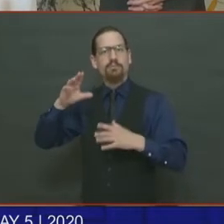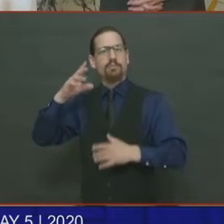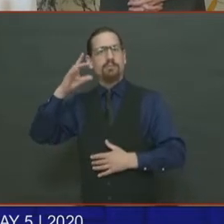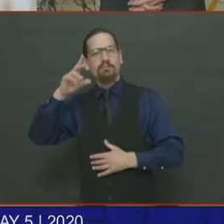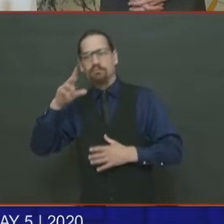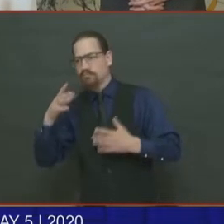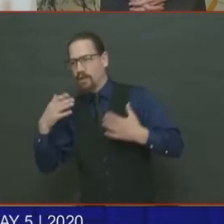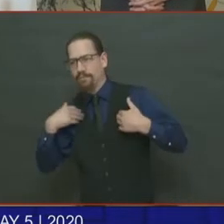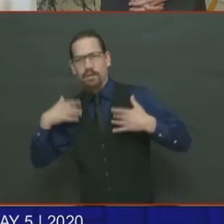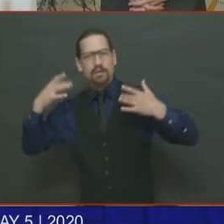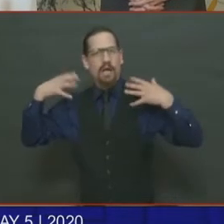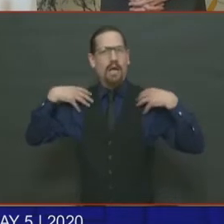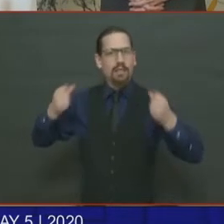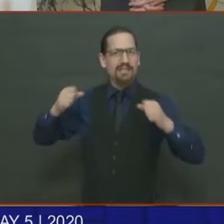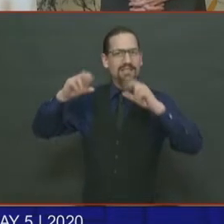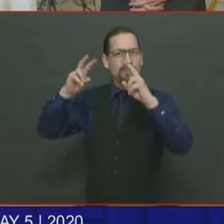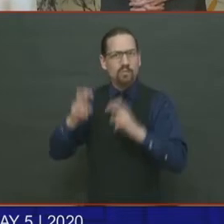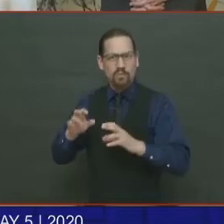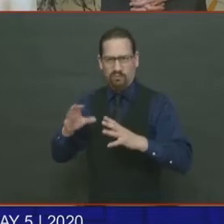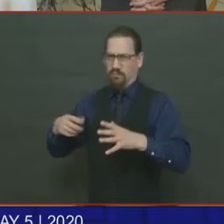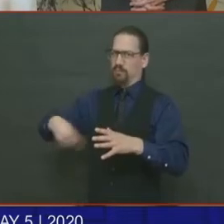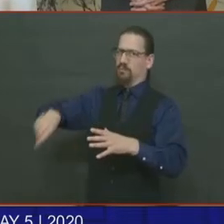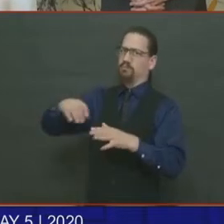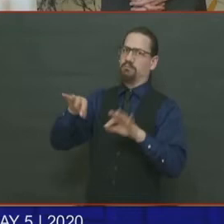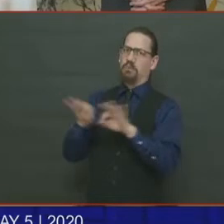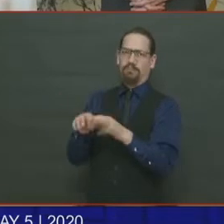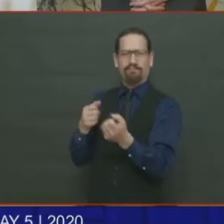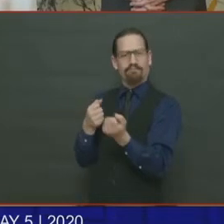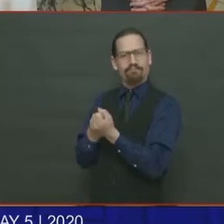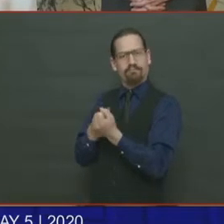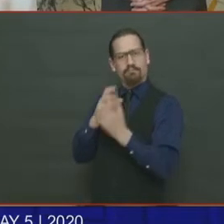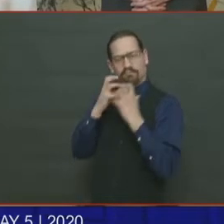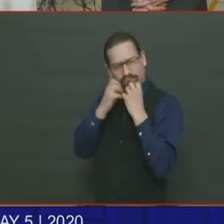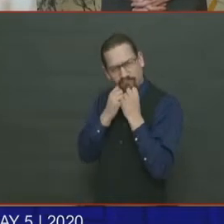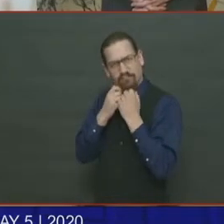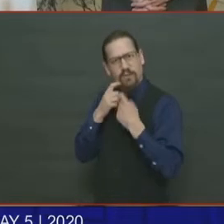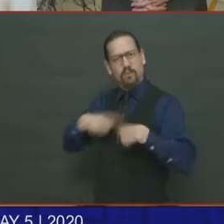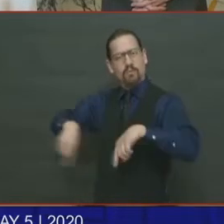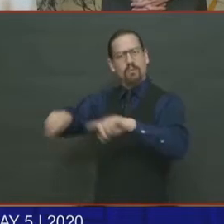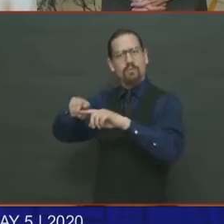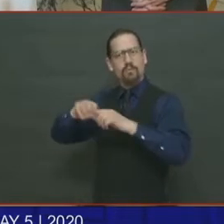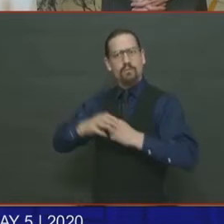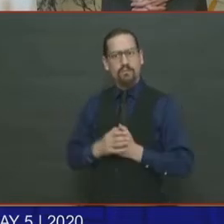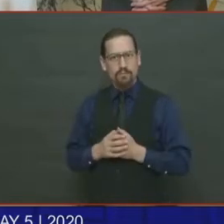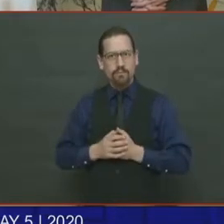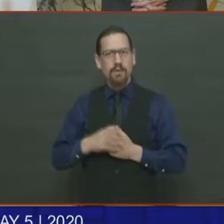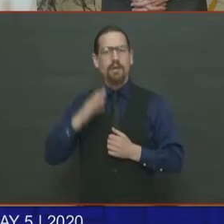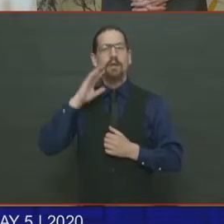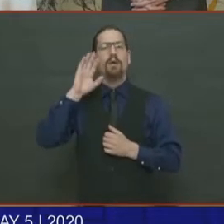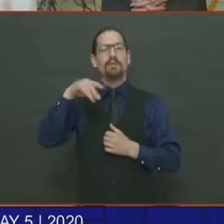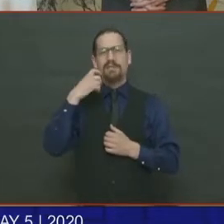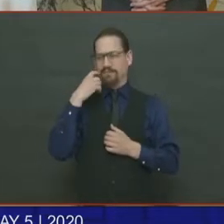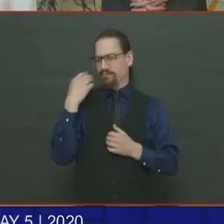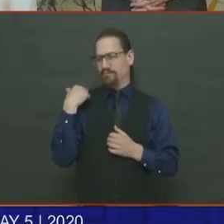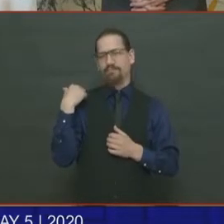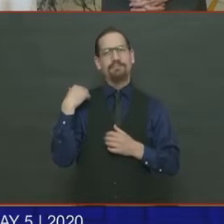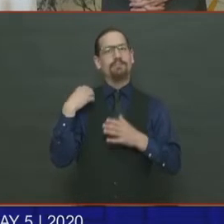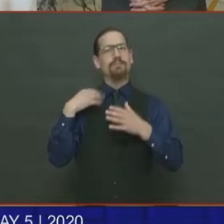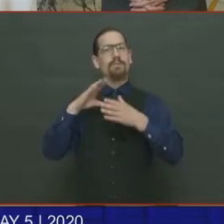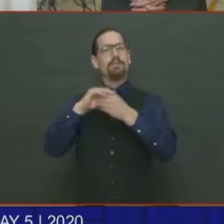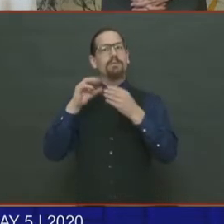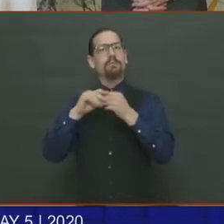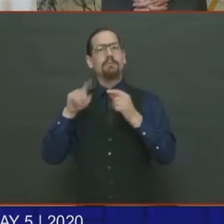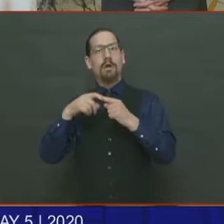to safely reopen the economy. And most of us tend to focus just on the cases